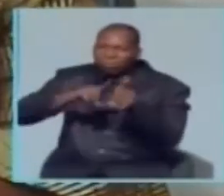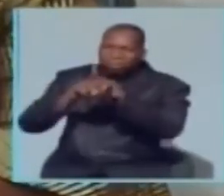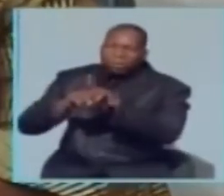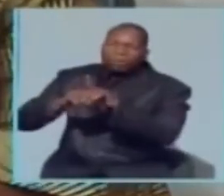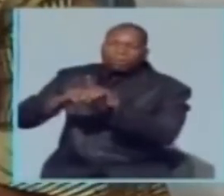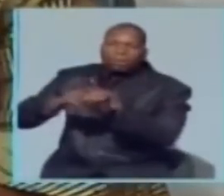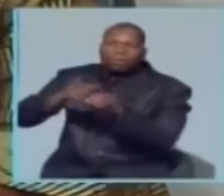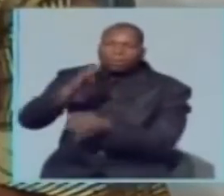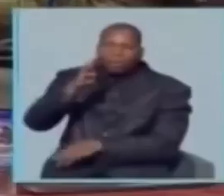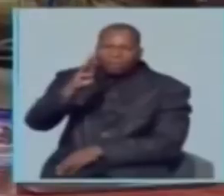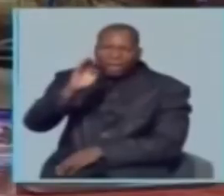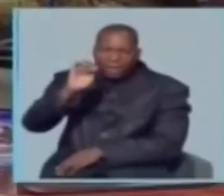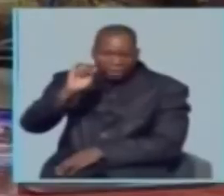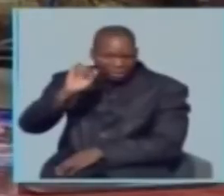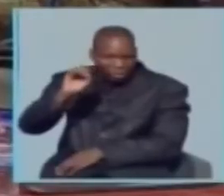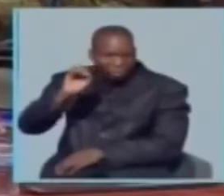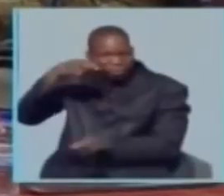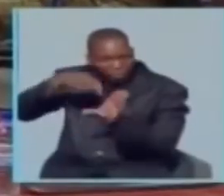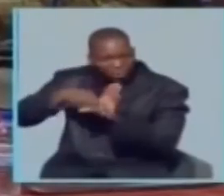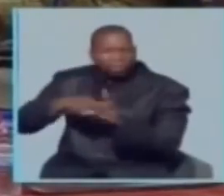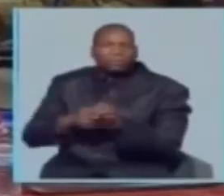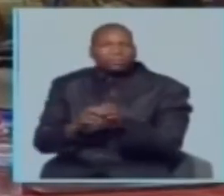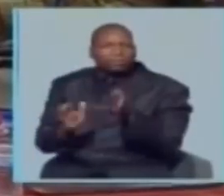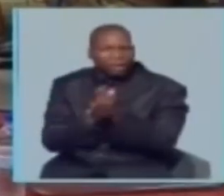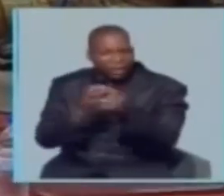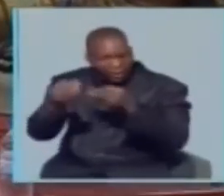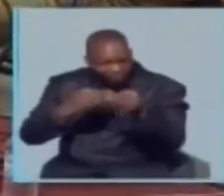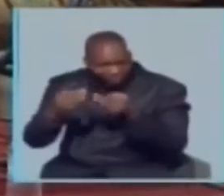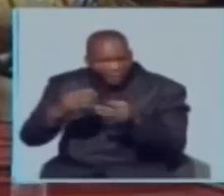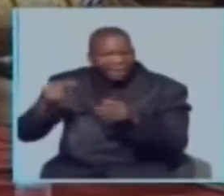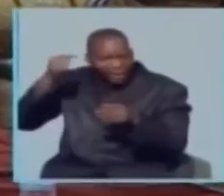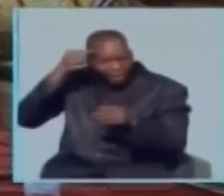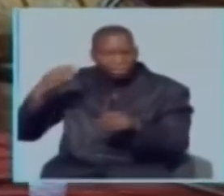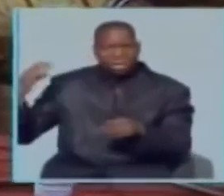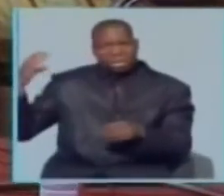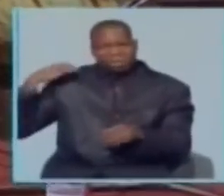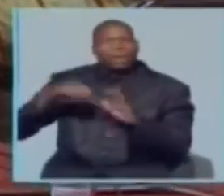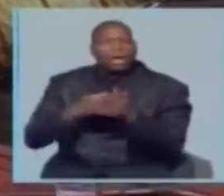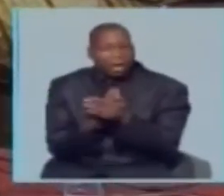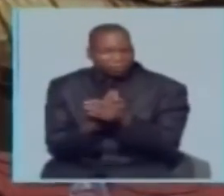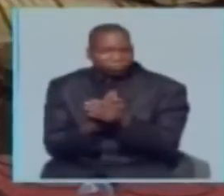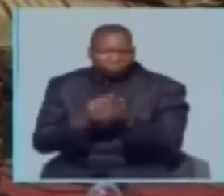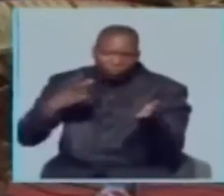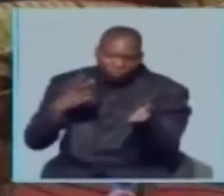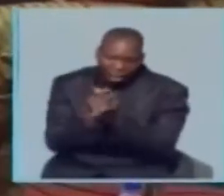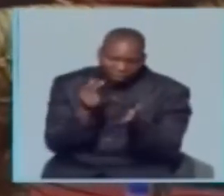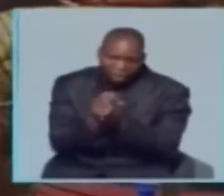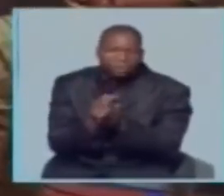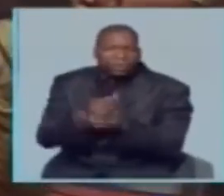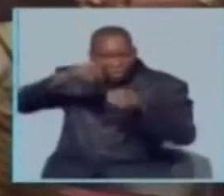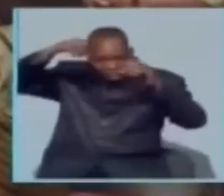soon as possible. Let's very quickly talk about the government's capacity to help fund some of the power stations under